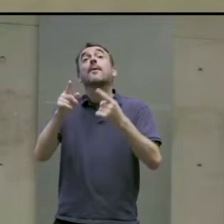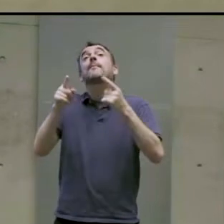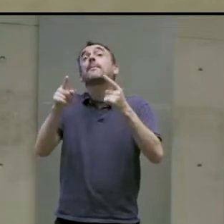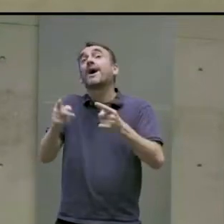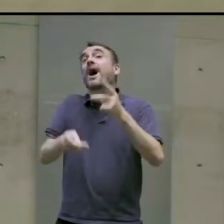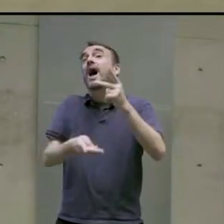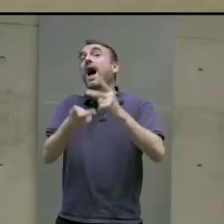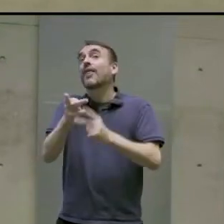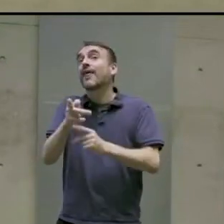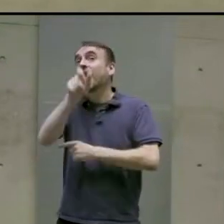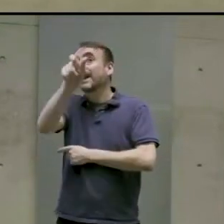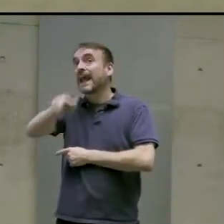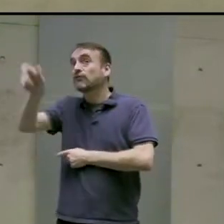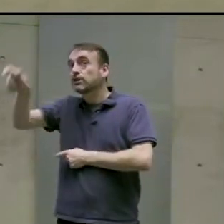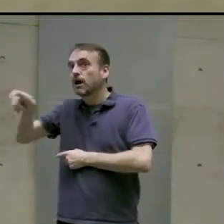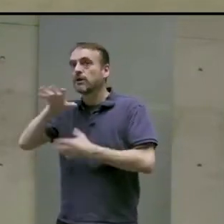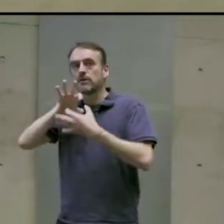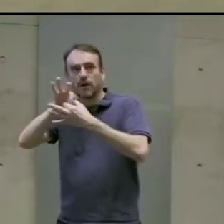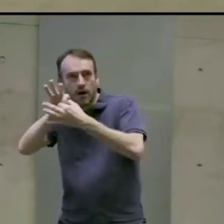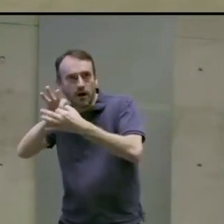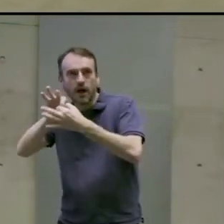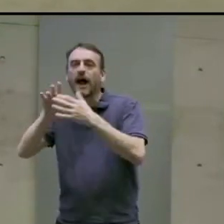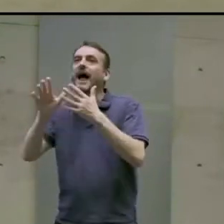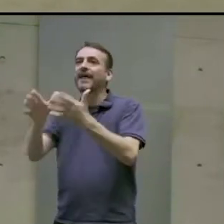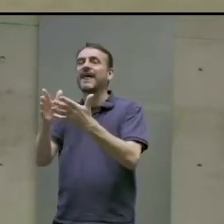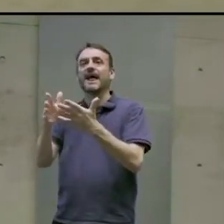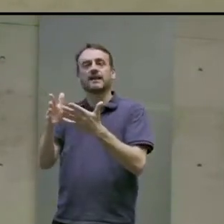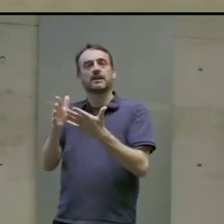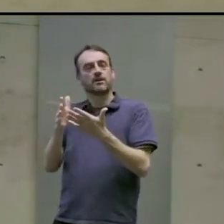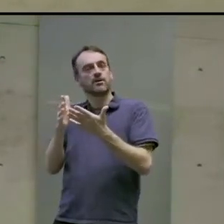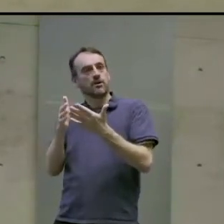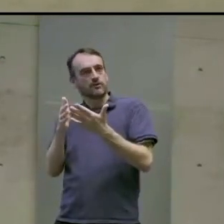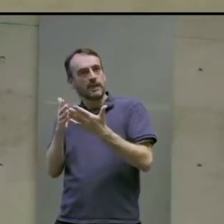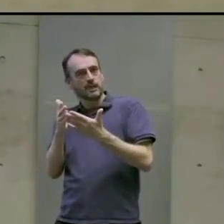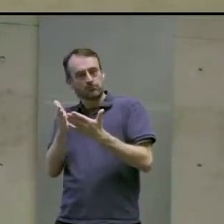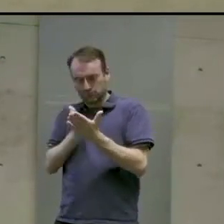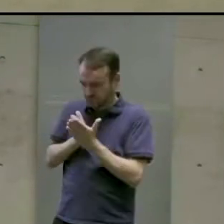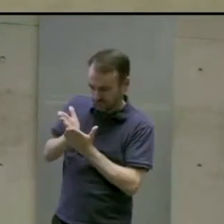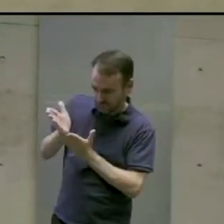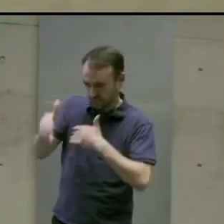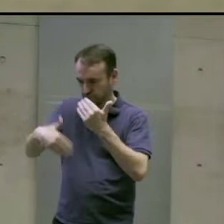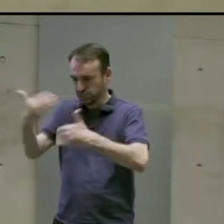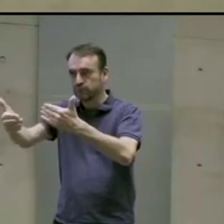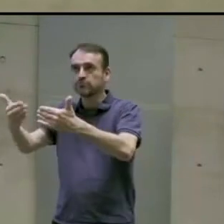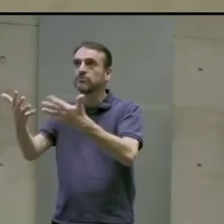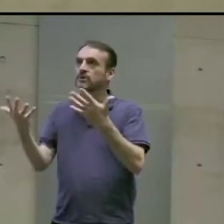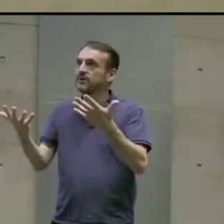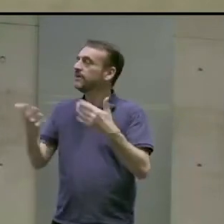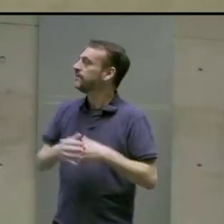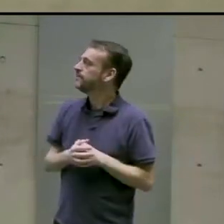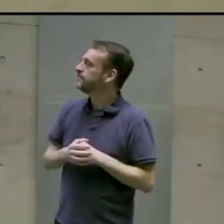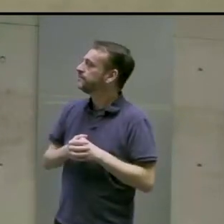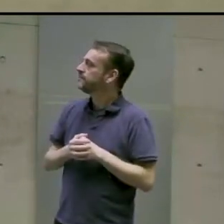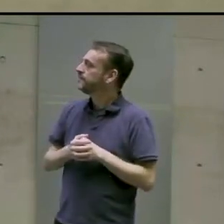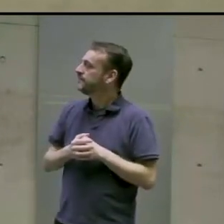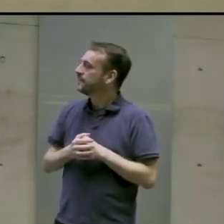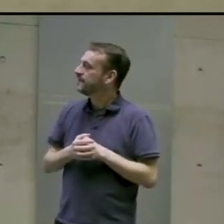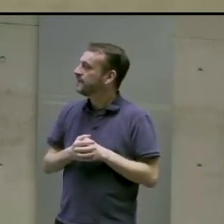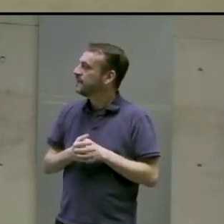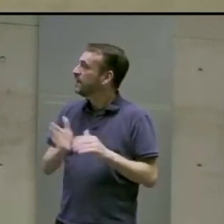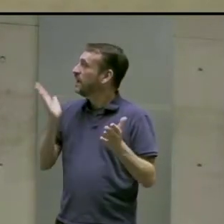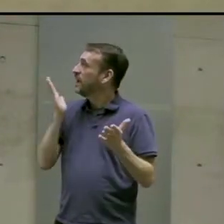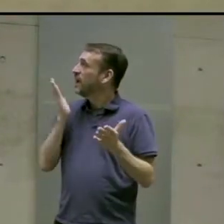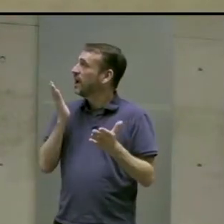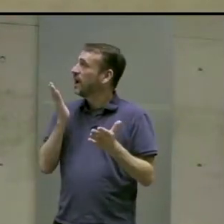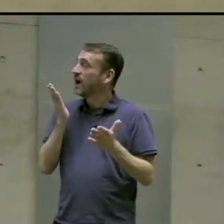your relationship with them on the common route. And that's something that's like a trope that's common to Otome games. It doesn't matter because it's for